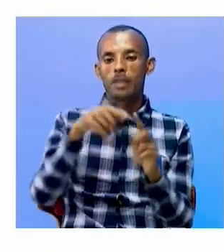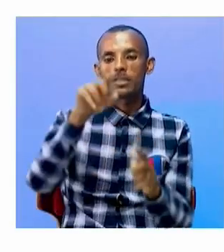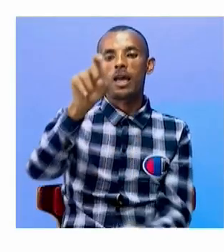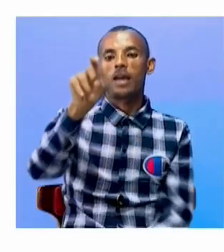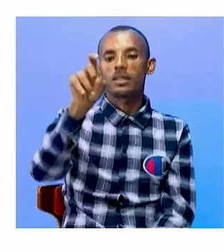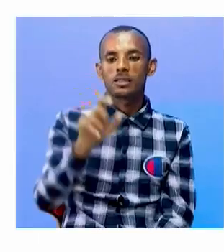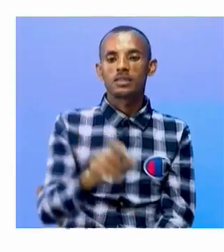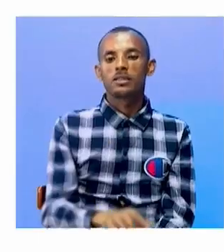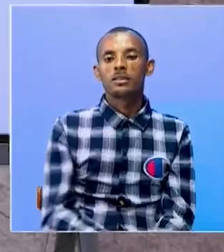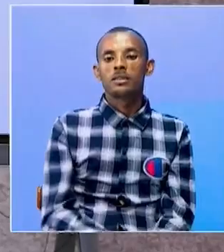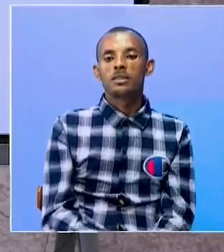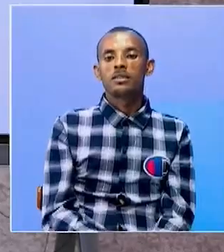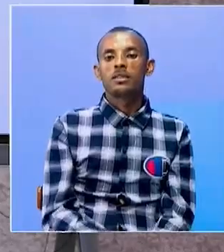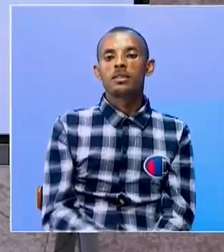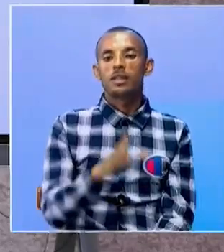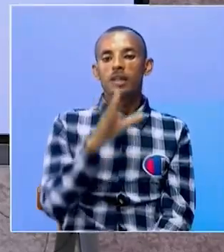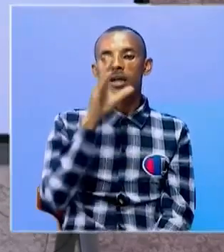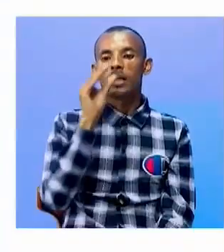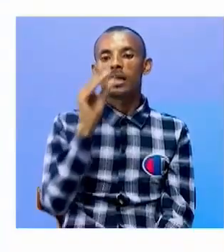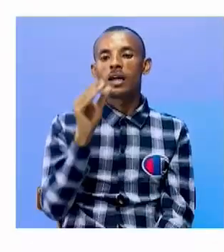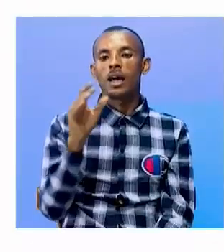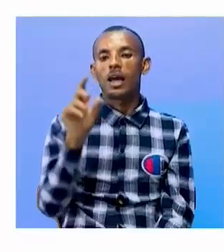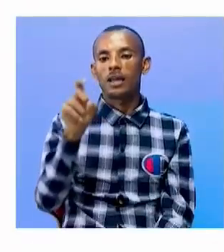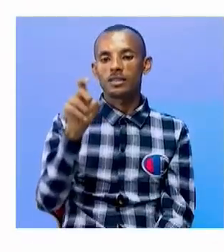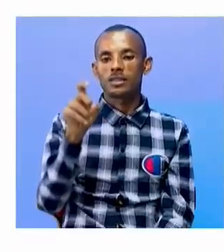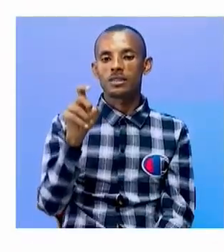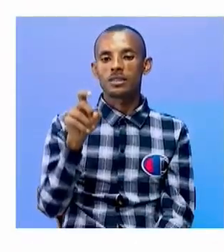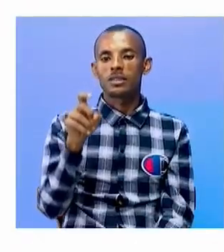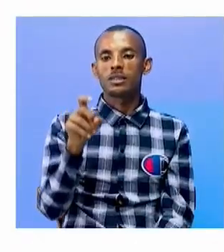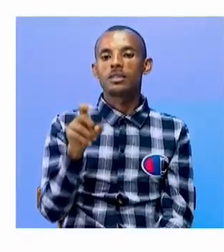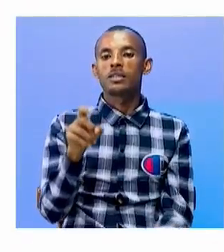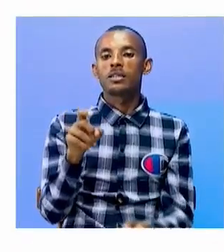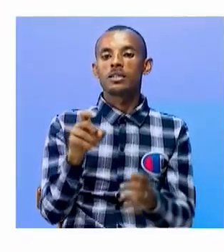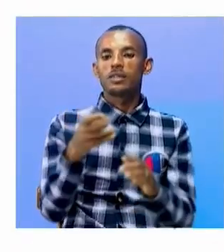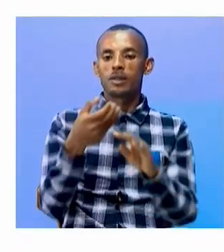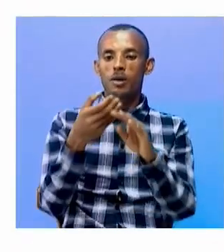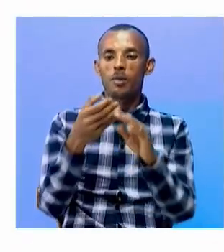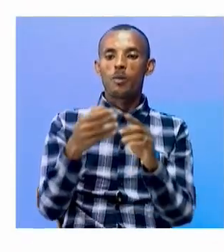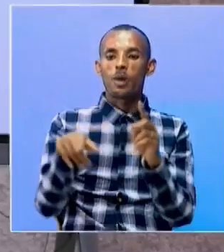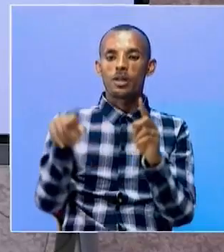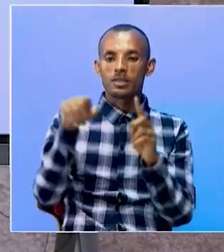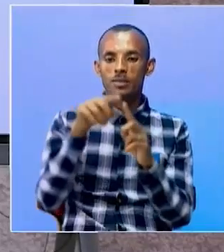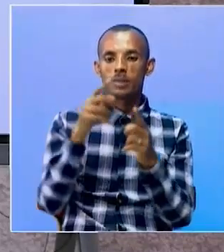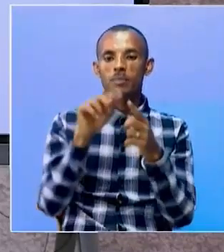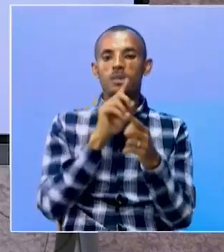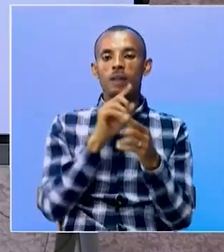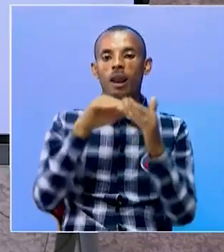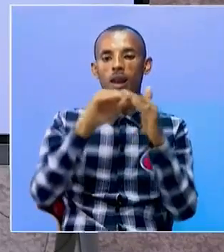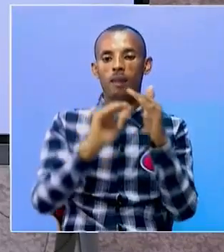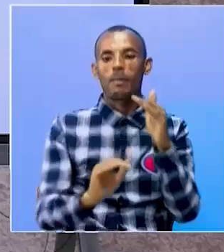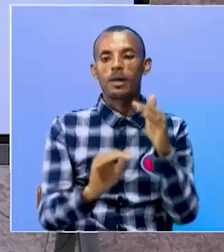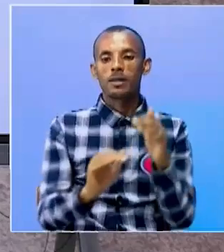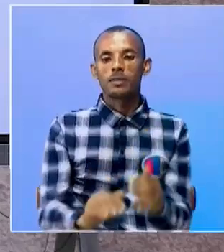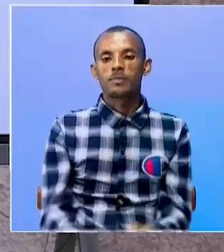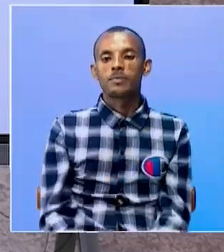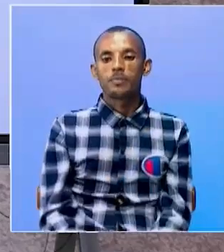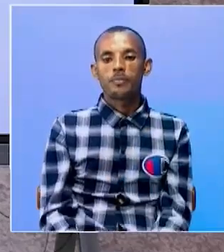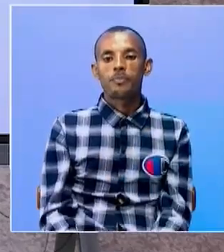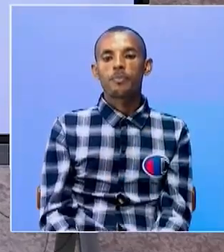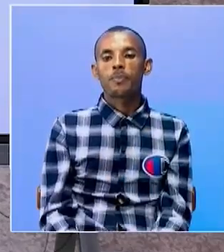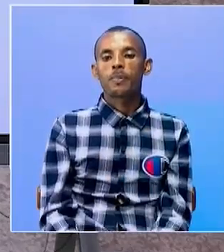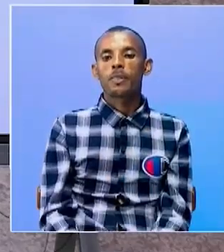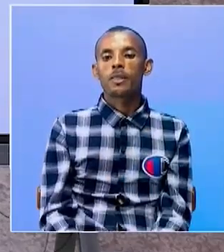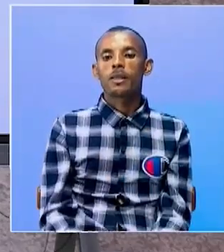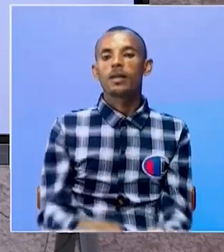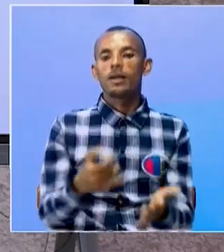And you have x on the other side. When x comes to this side, it becomes minus x. Since